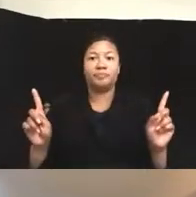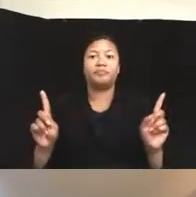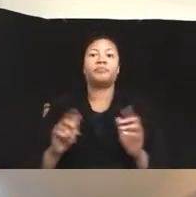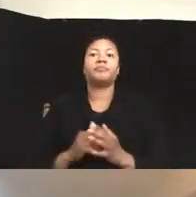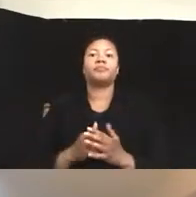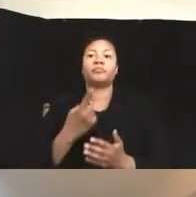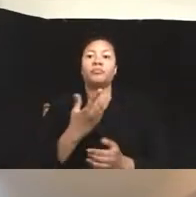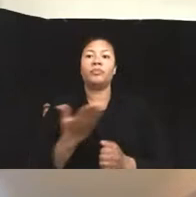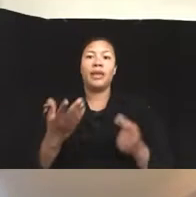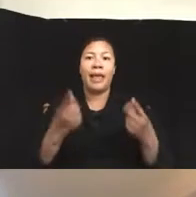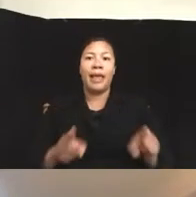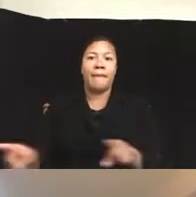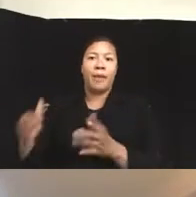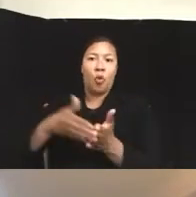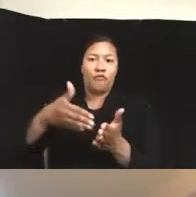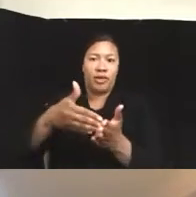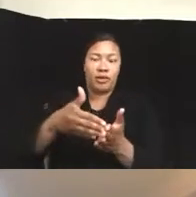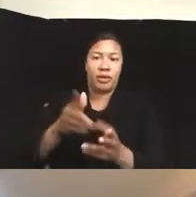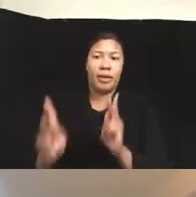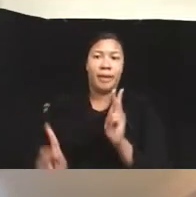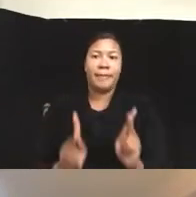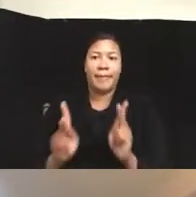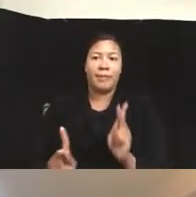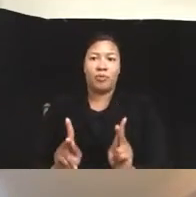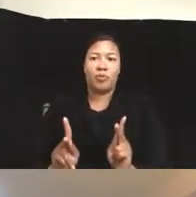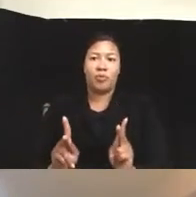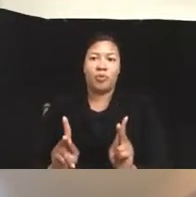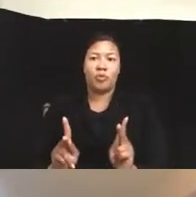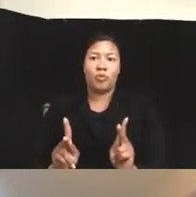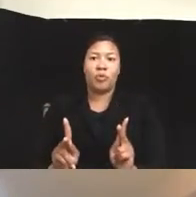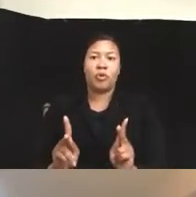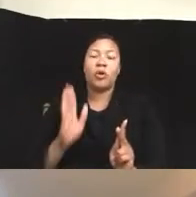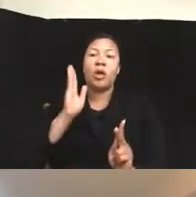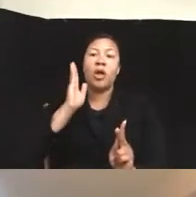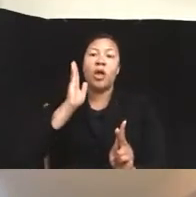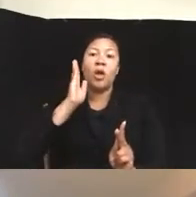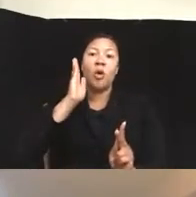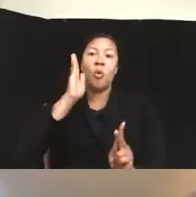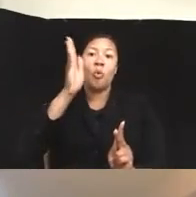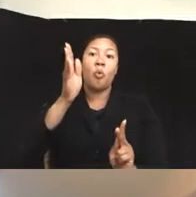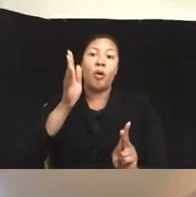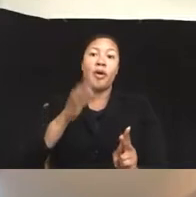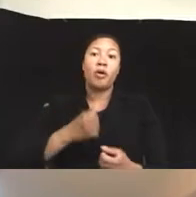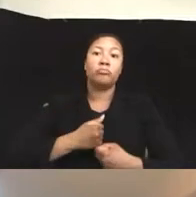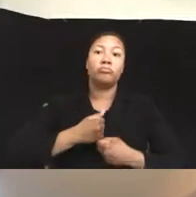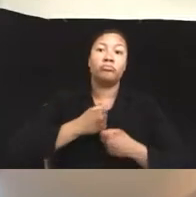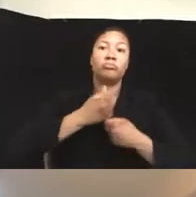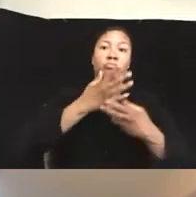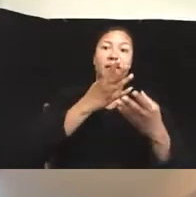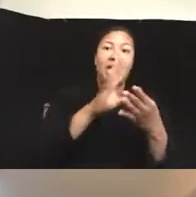often is that people will speak themselves out of existence. The disciplining process is